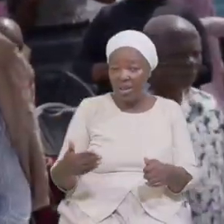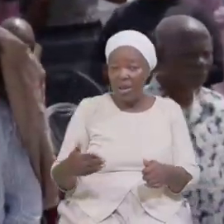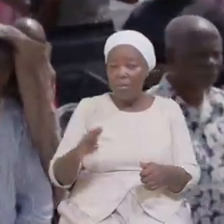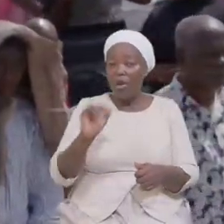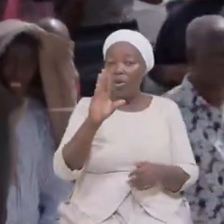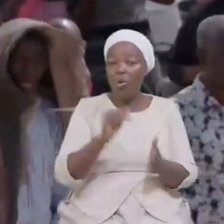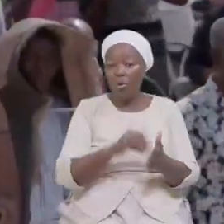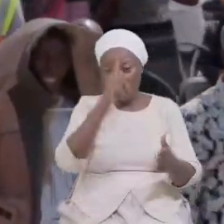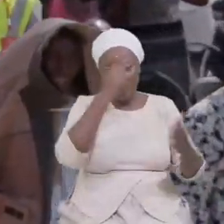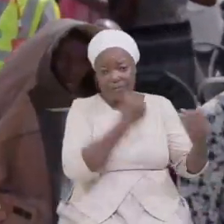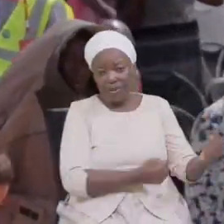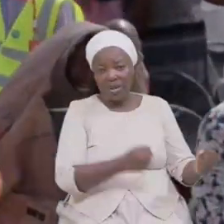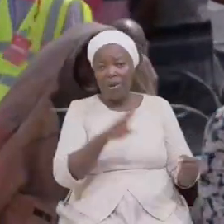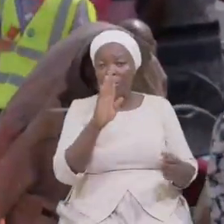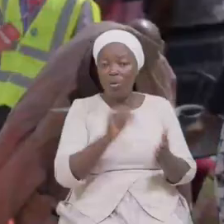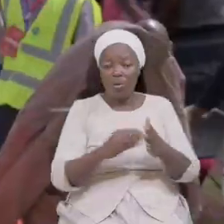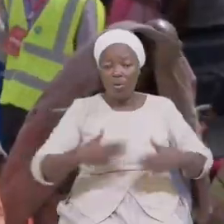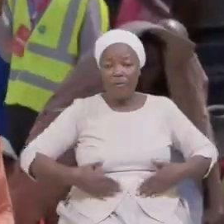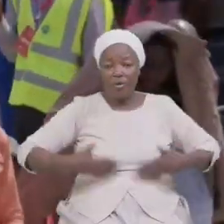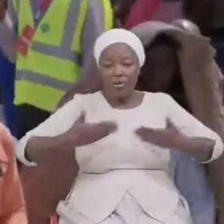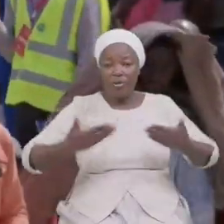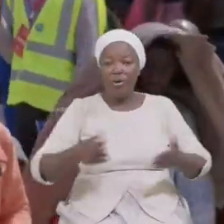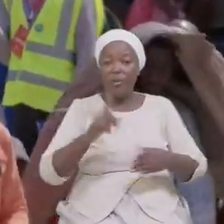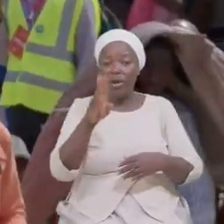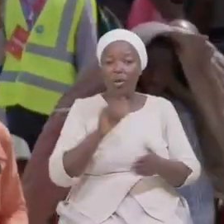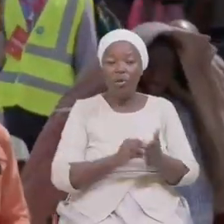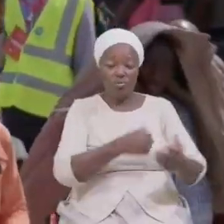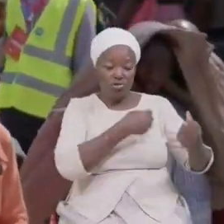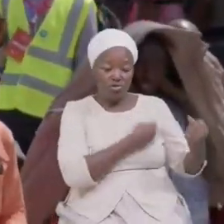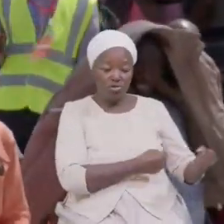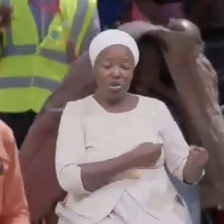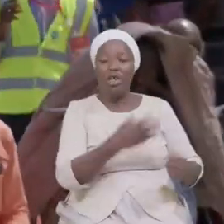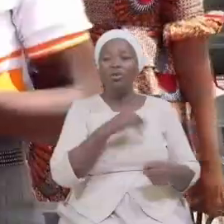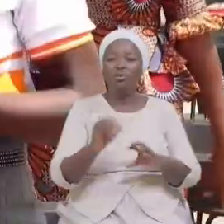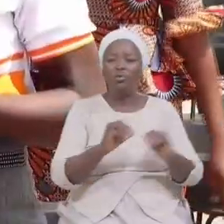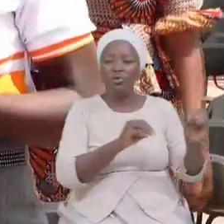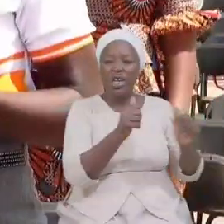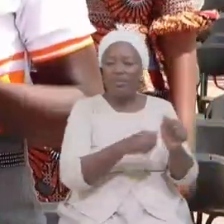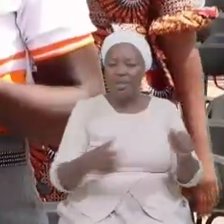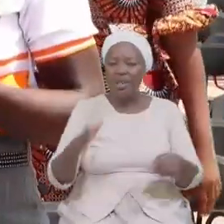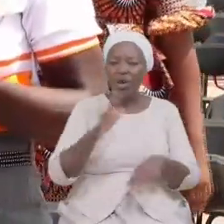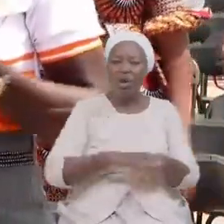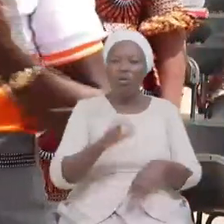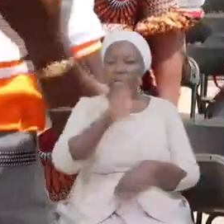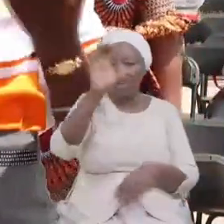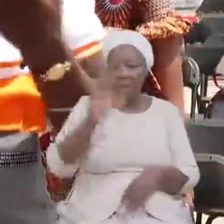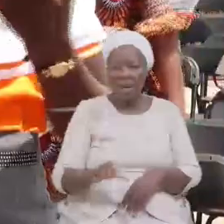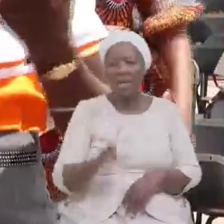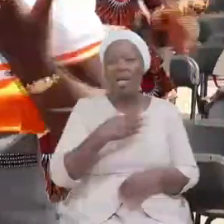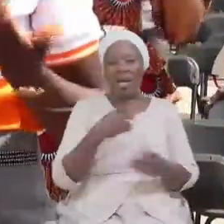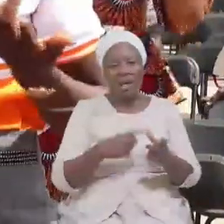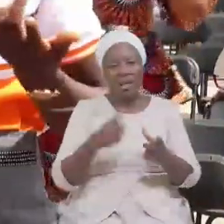by your own confession, by your own confidence, by your own trust, you lay everything on Christ. And then He'll give